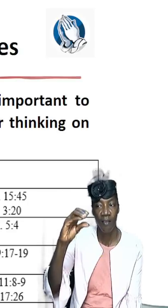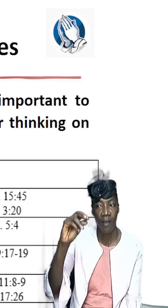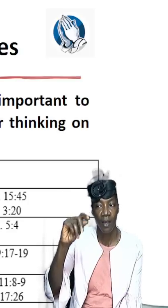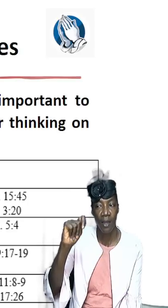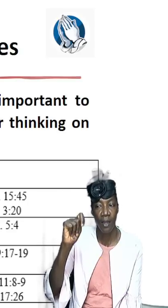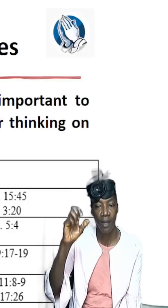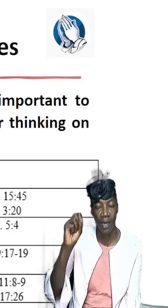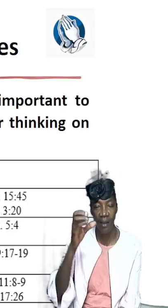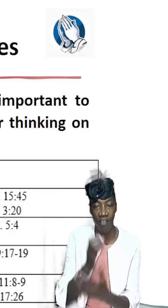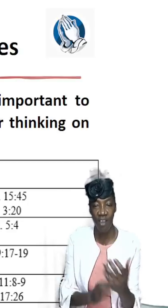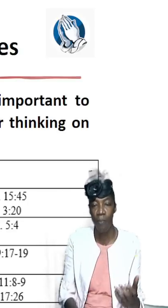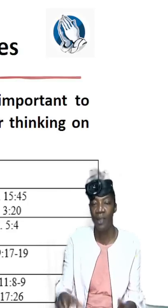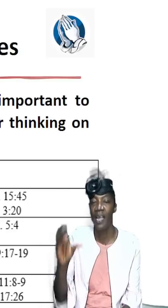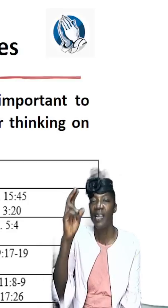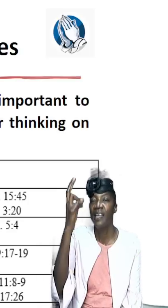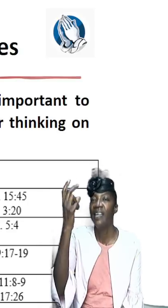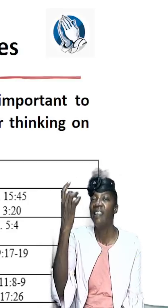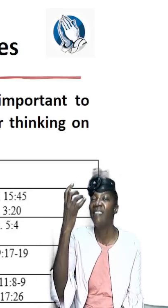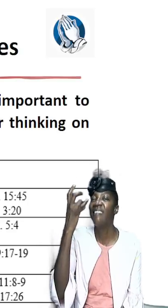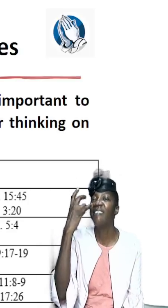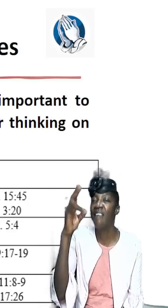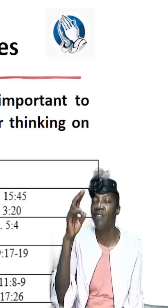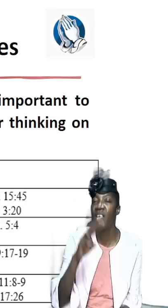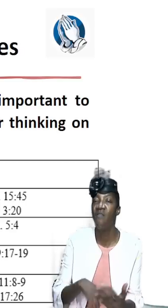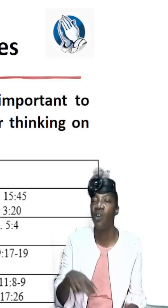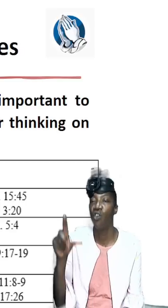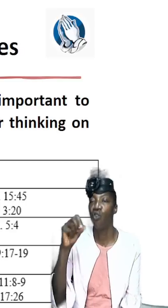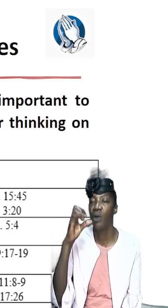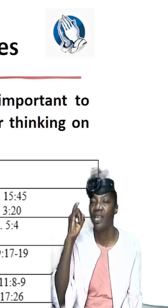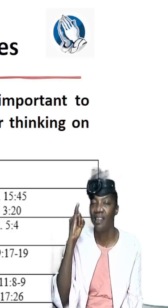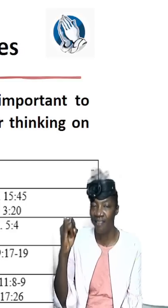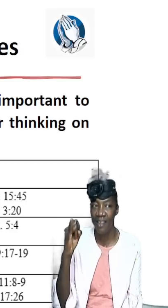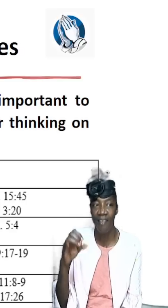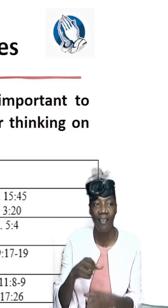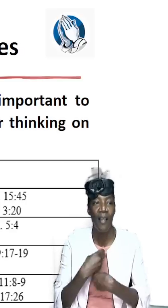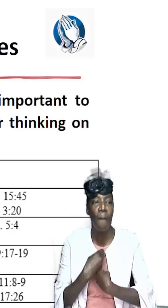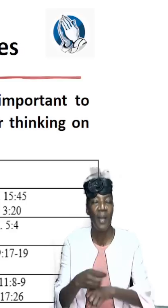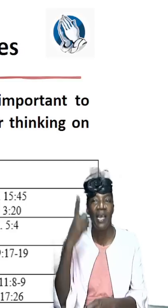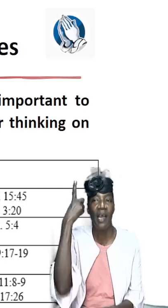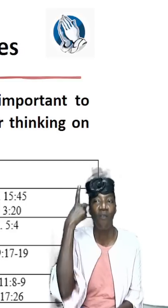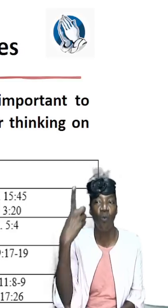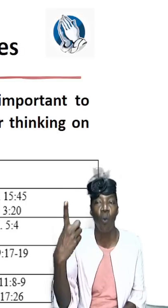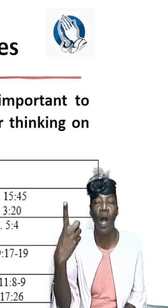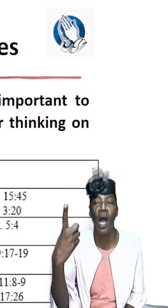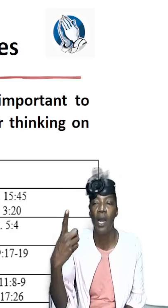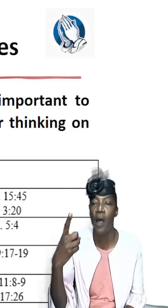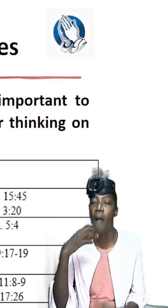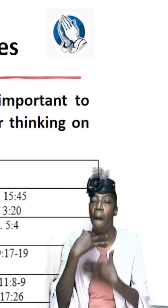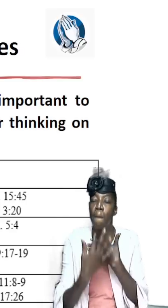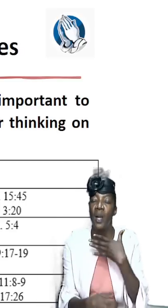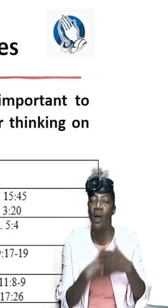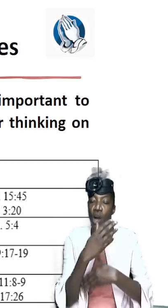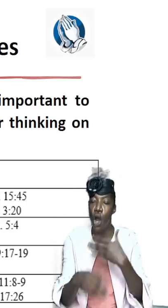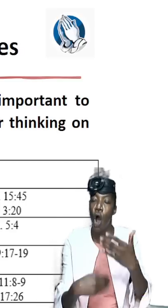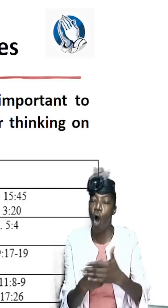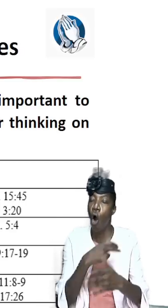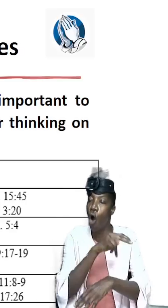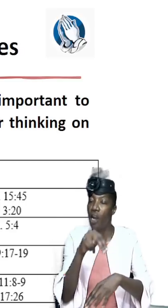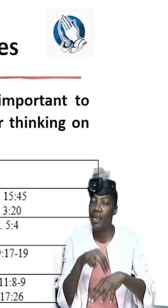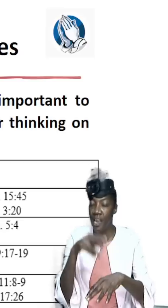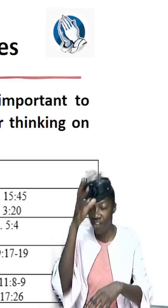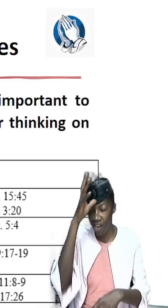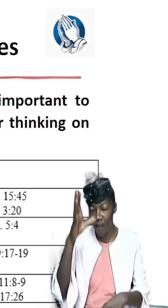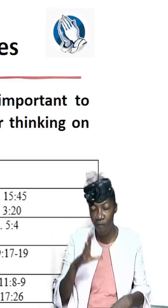and have made of one blood all nations of men for to